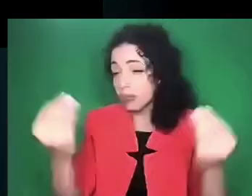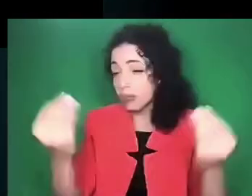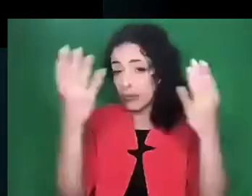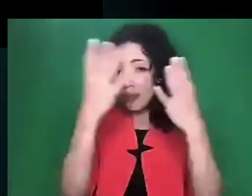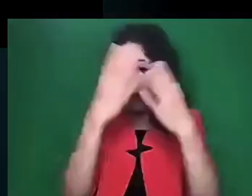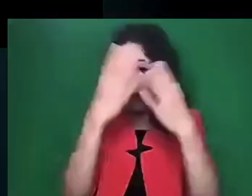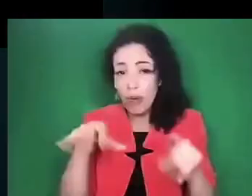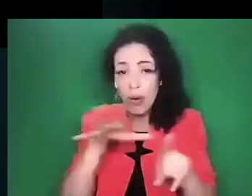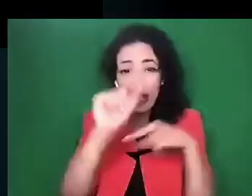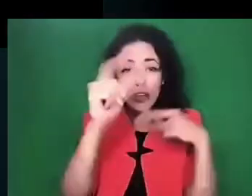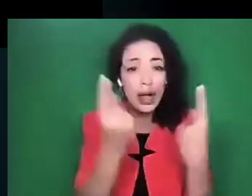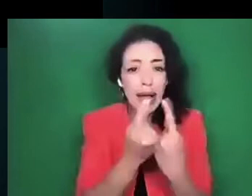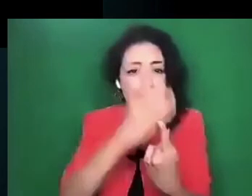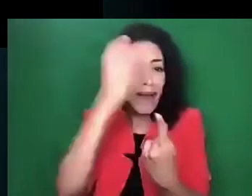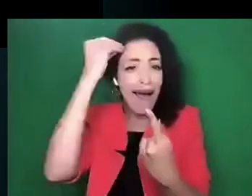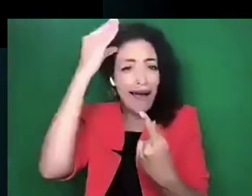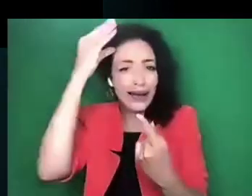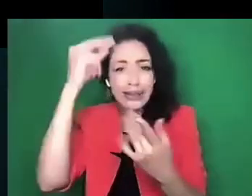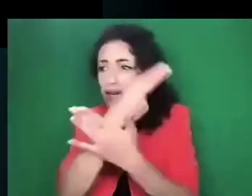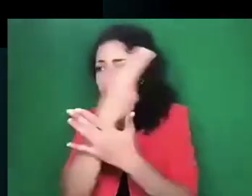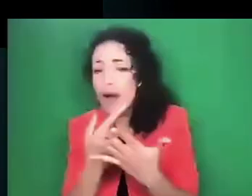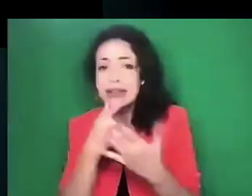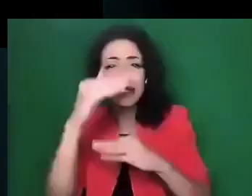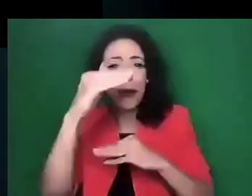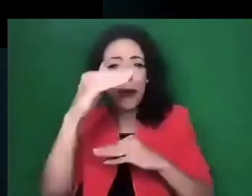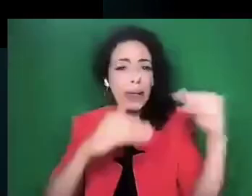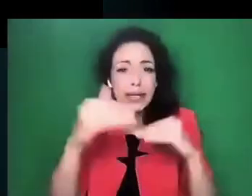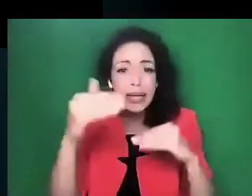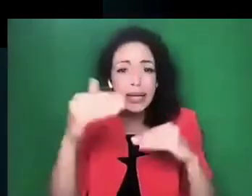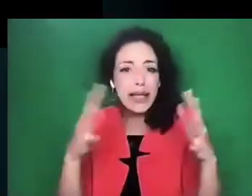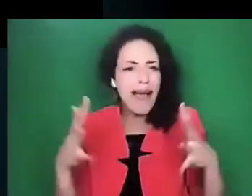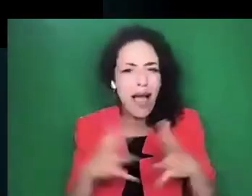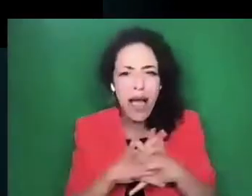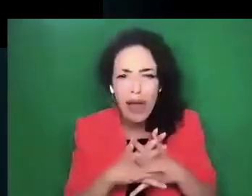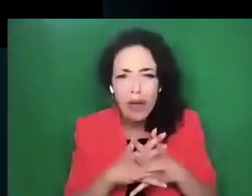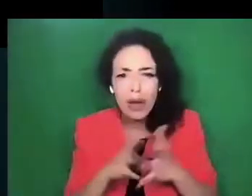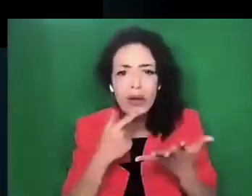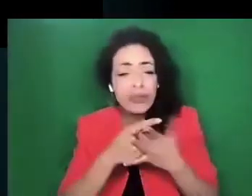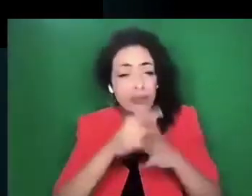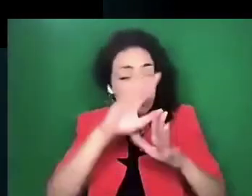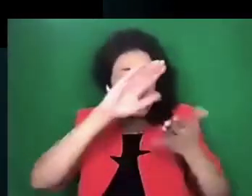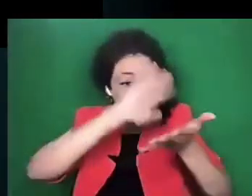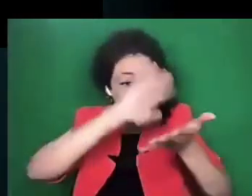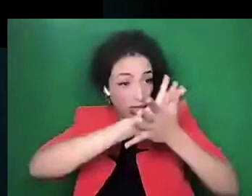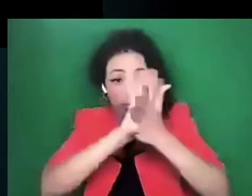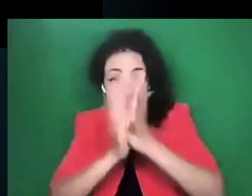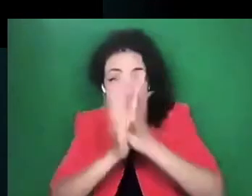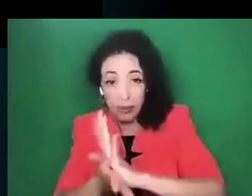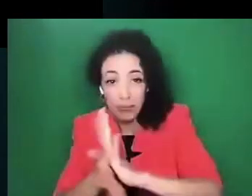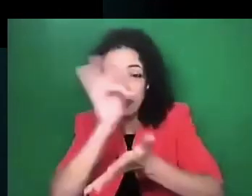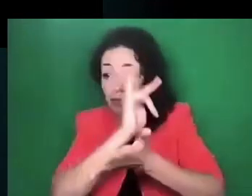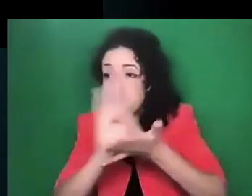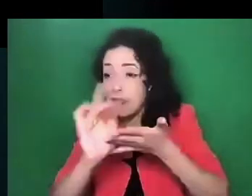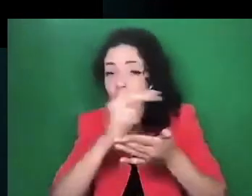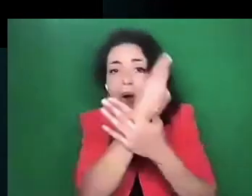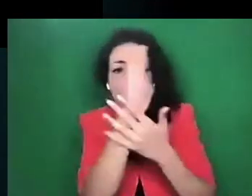artists today, through a very complex set of dismantling artistic practices, because there's a lot of